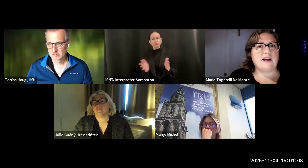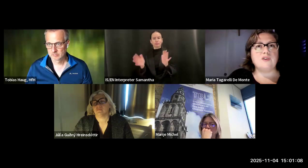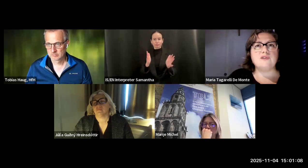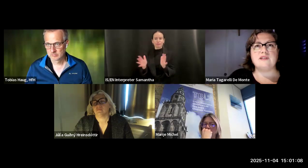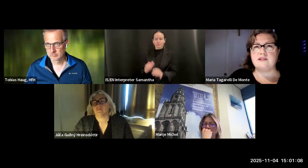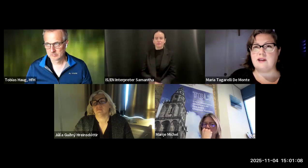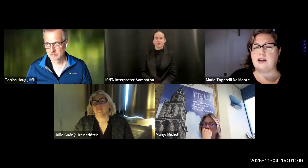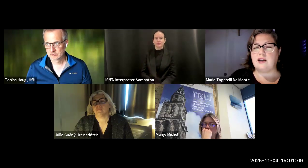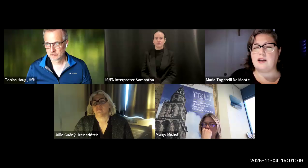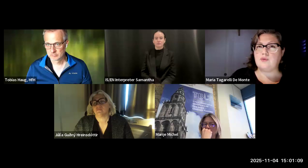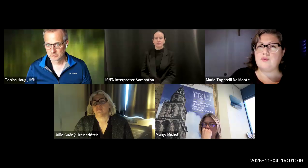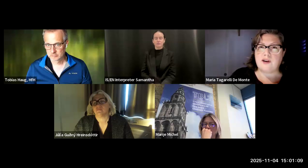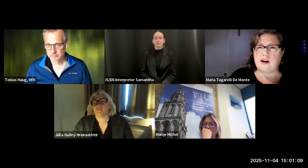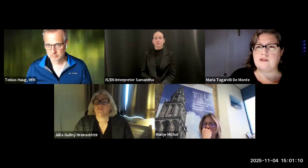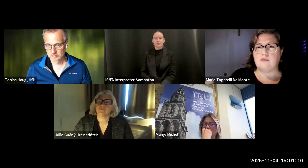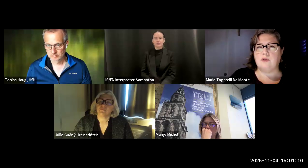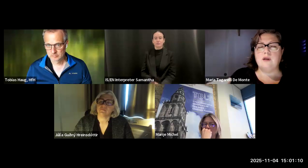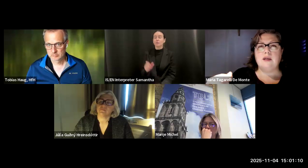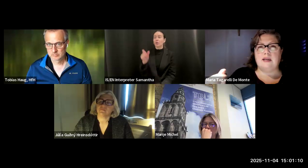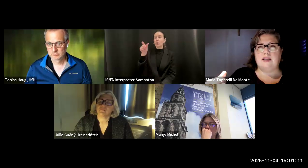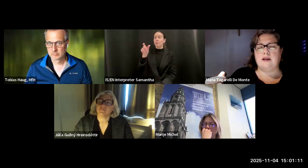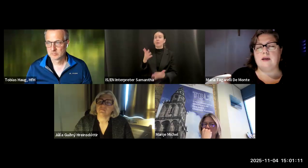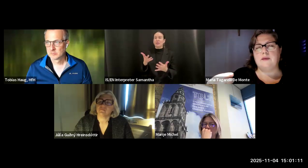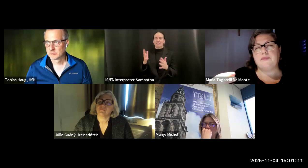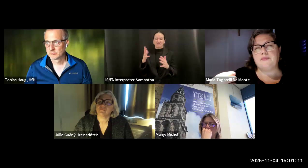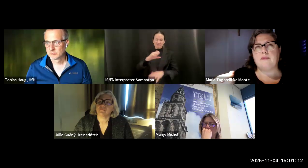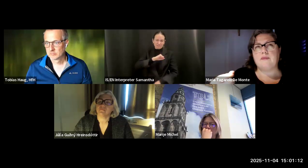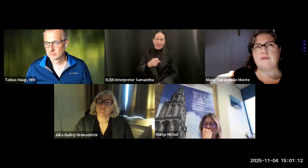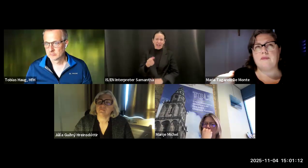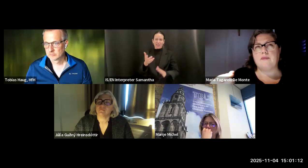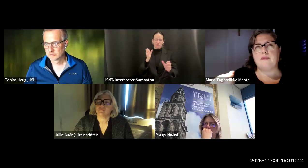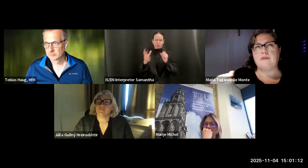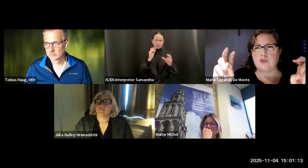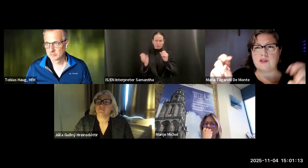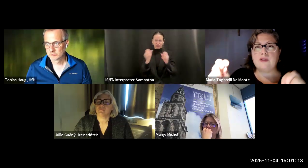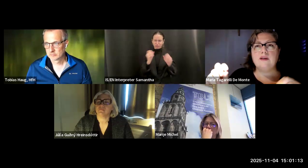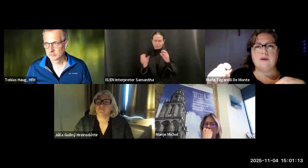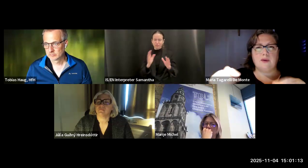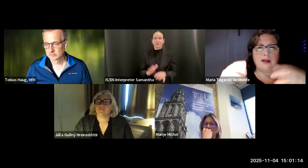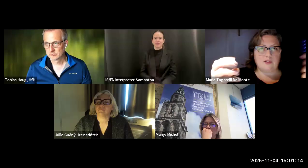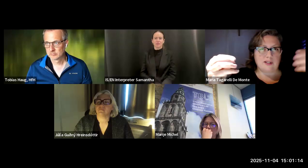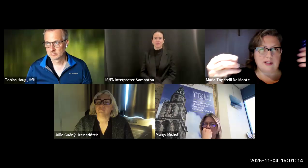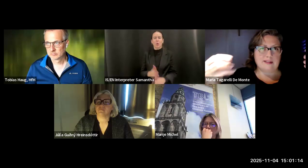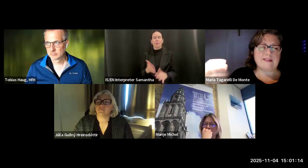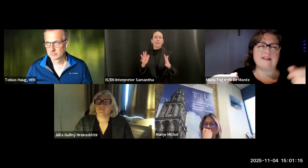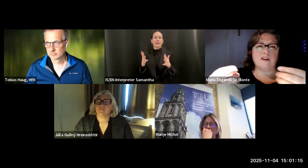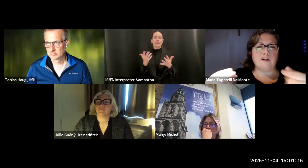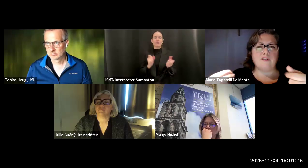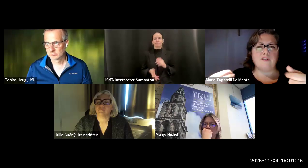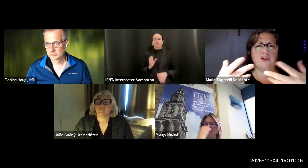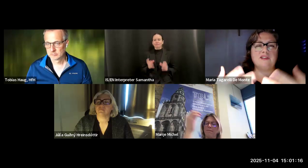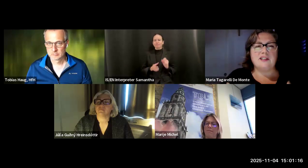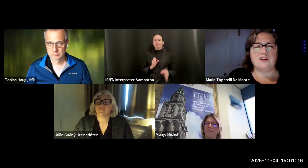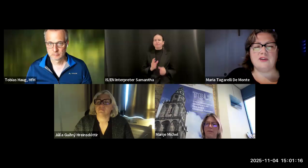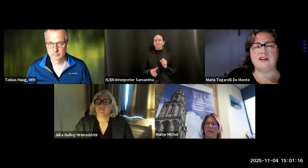videos by signers that sign either too fast or in a let's say dirty in the